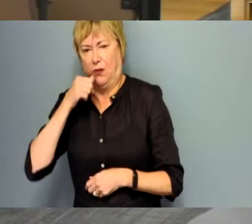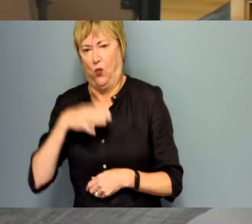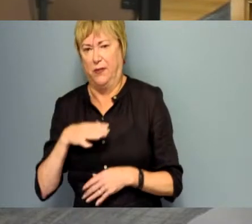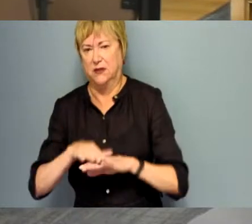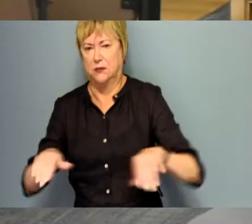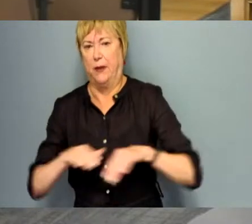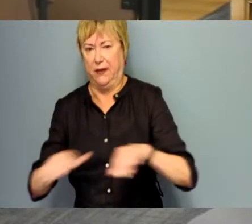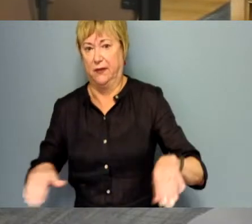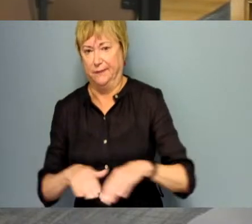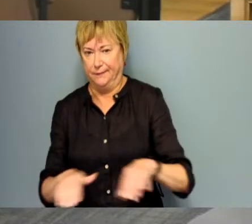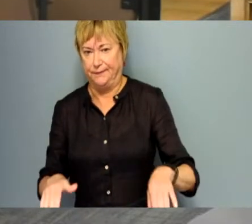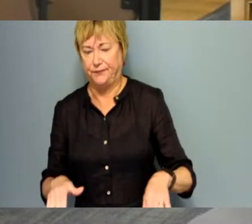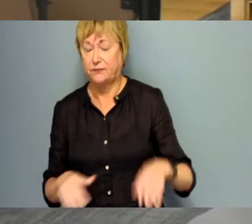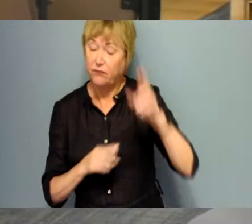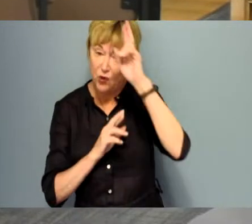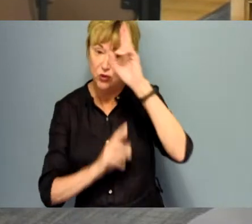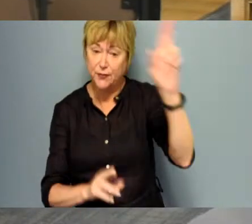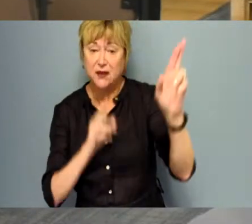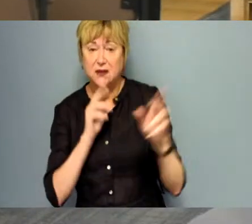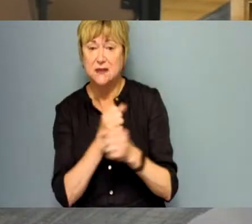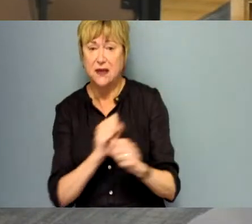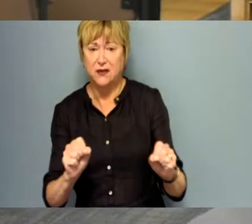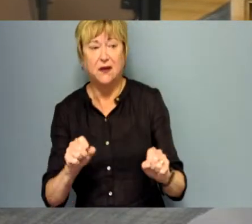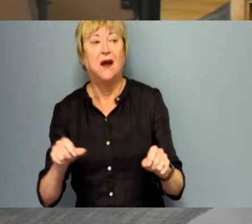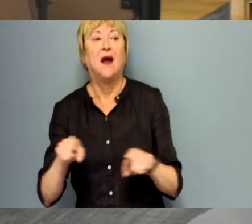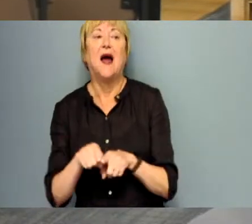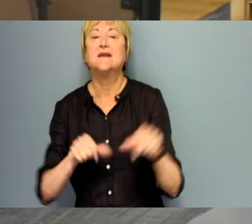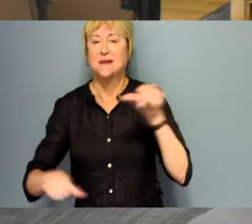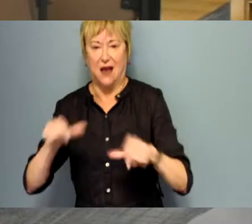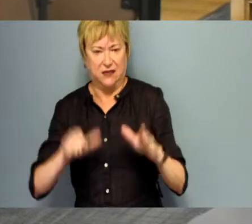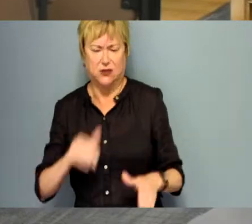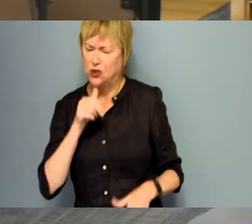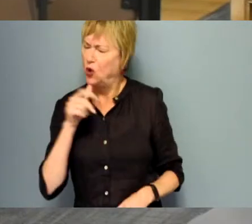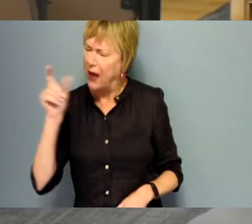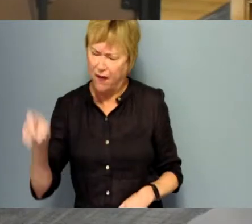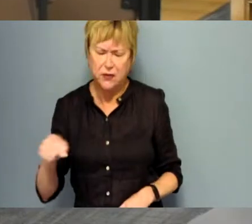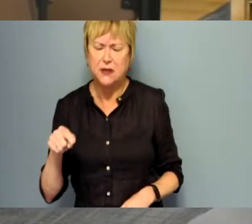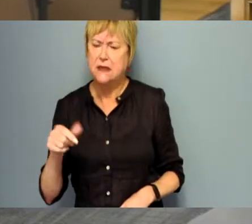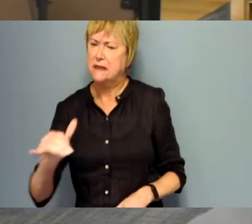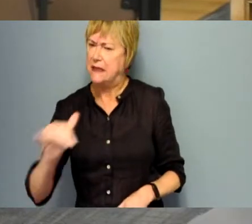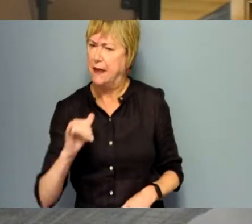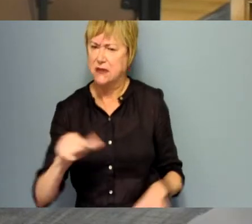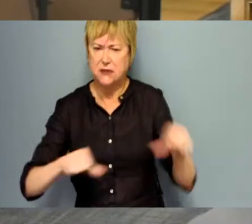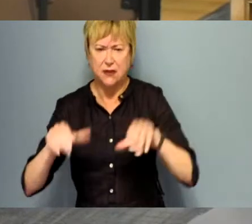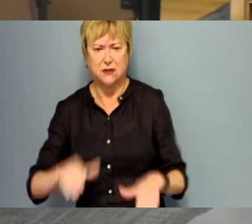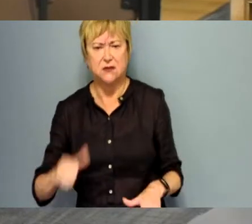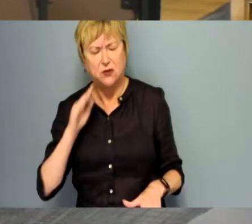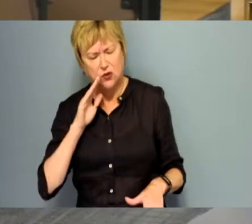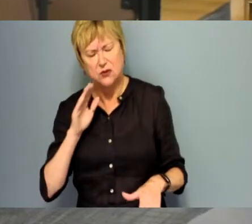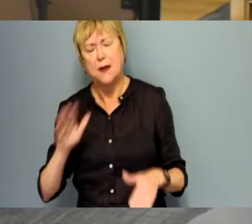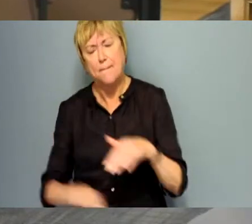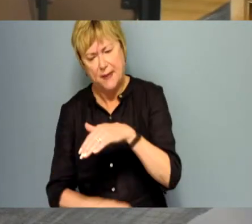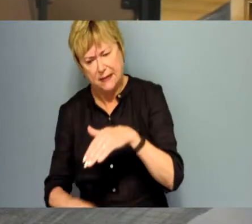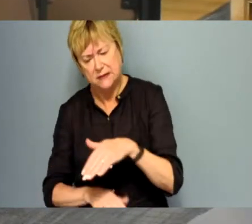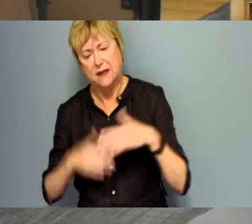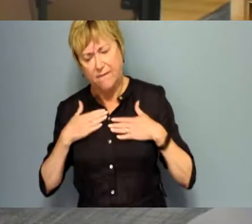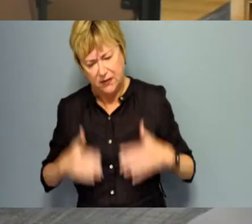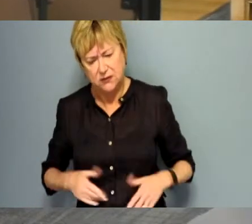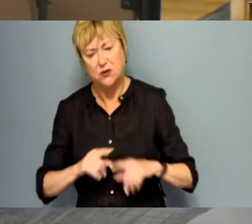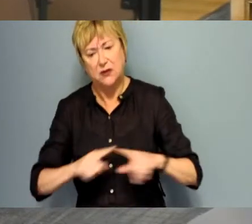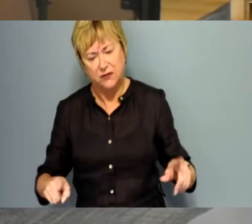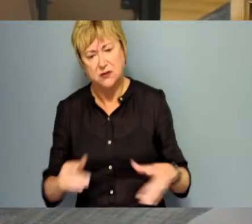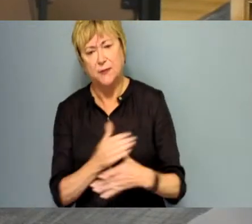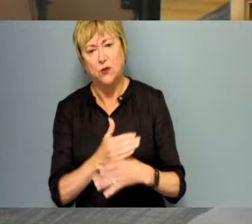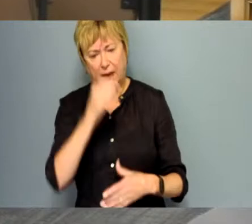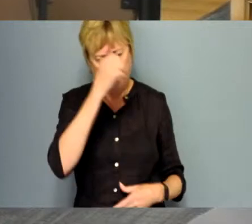safety, as a scientist, you don't have to be a scientist to know there's a fundamental physical difference between men and a woman,